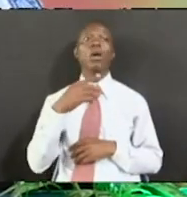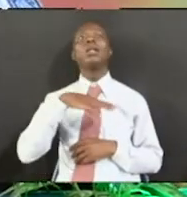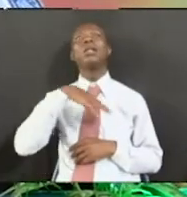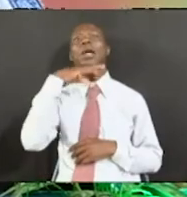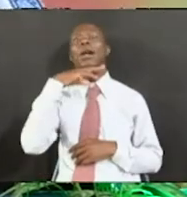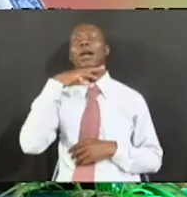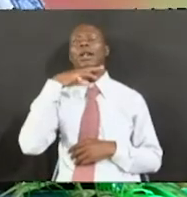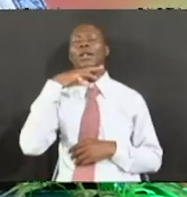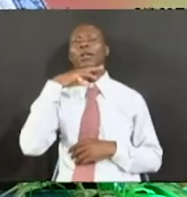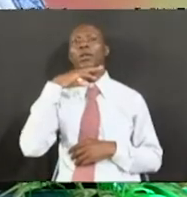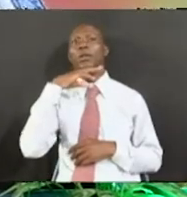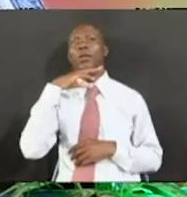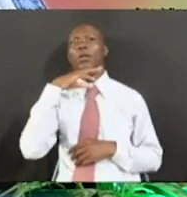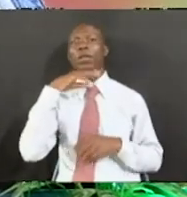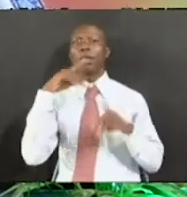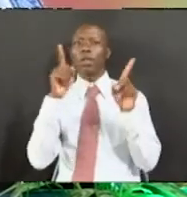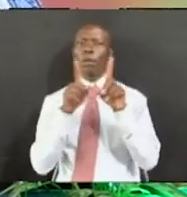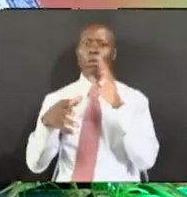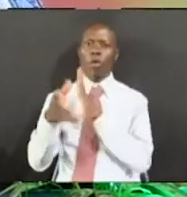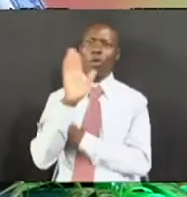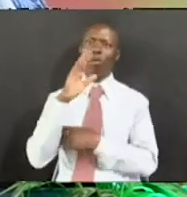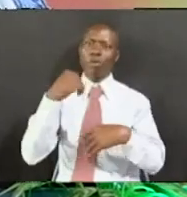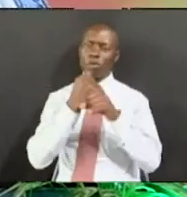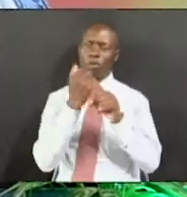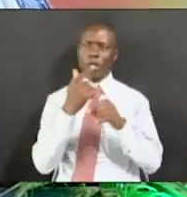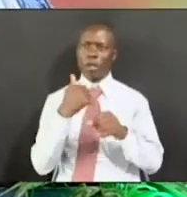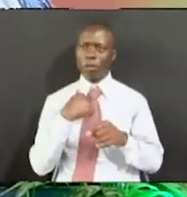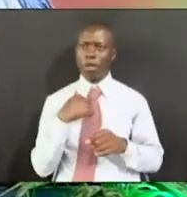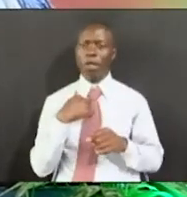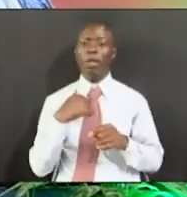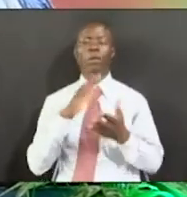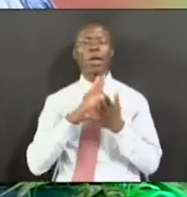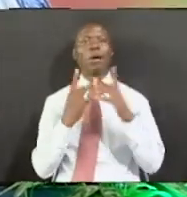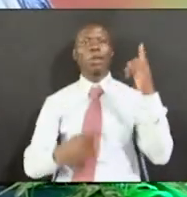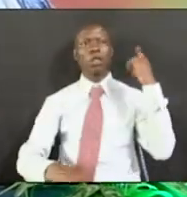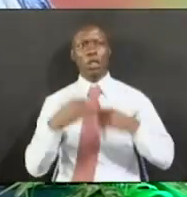God, make me one day a champion.